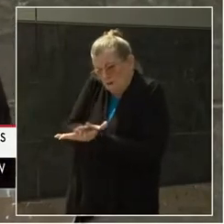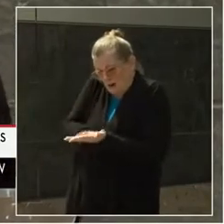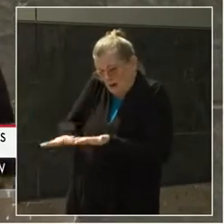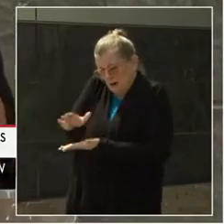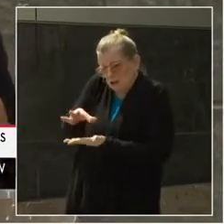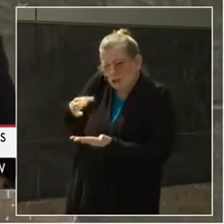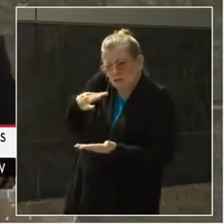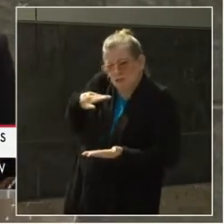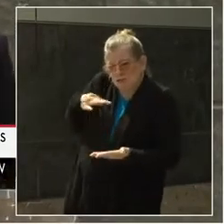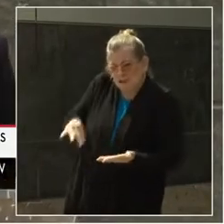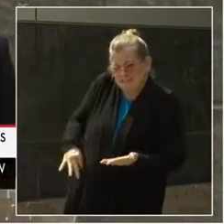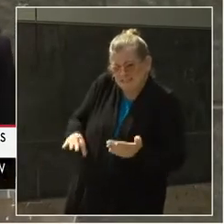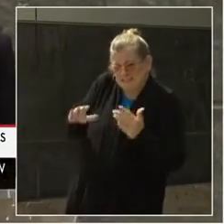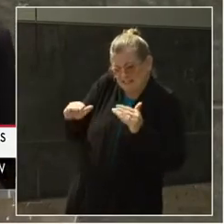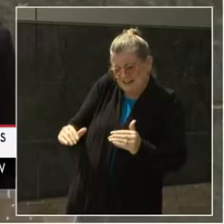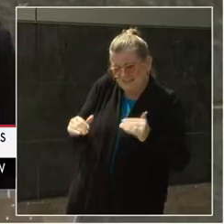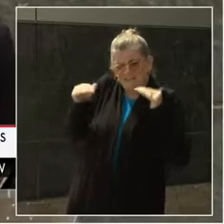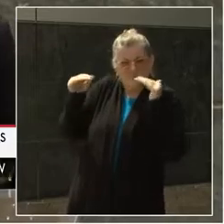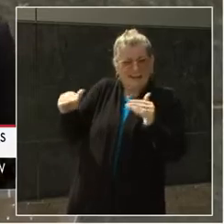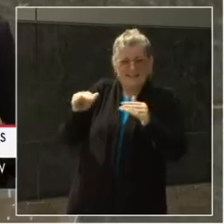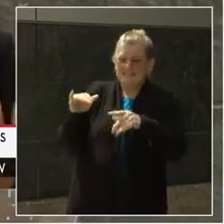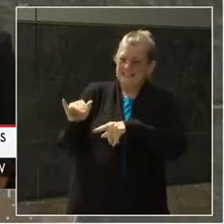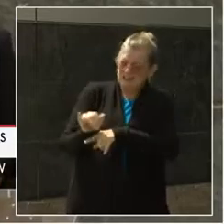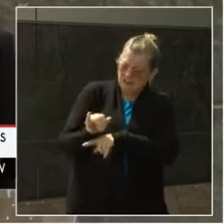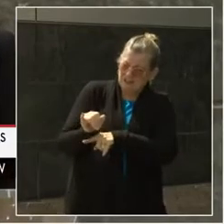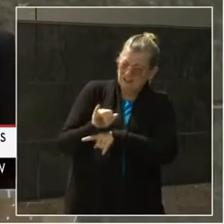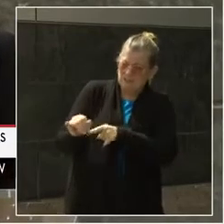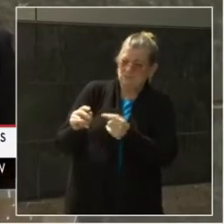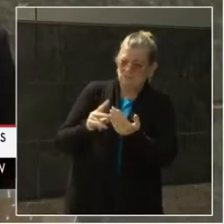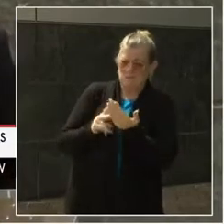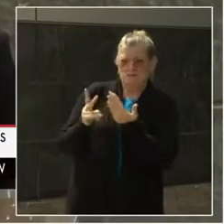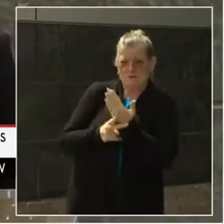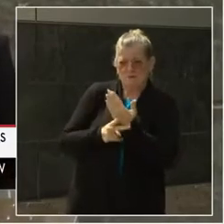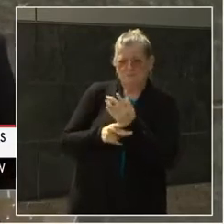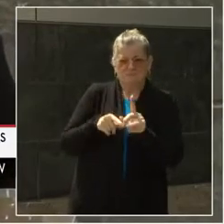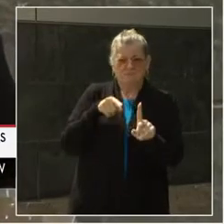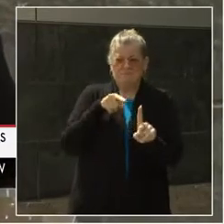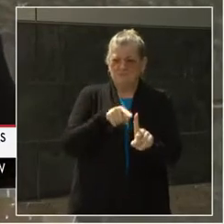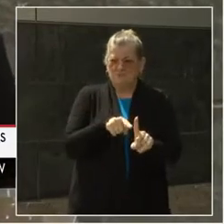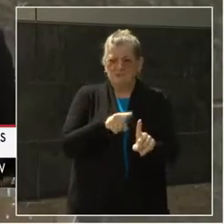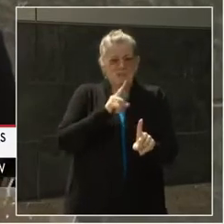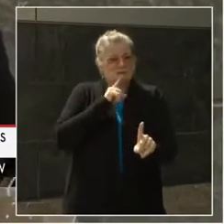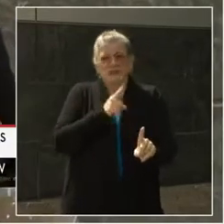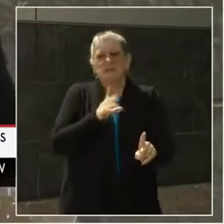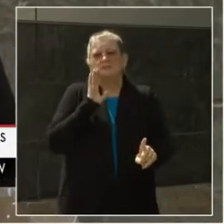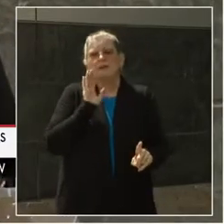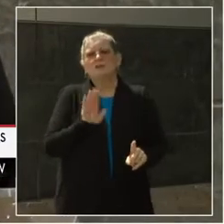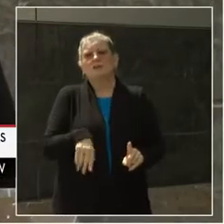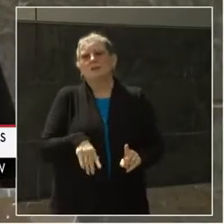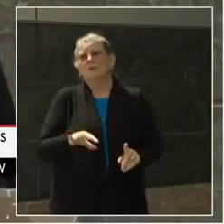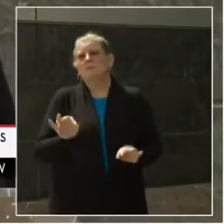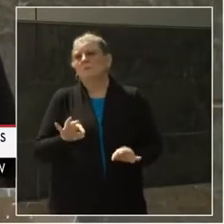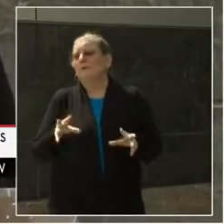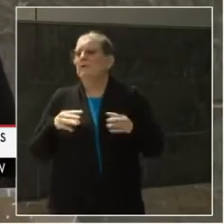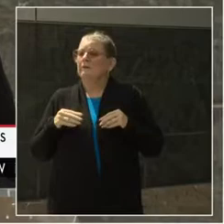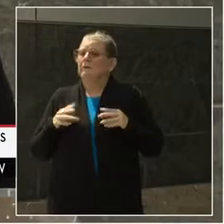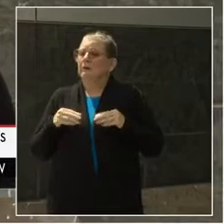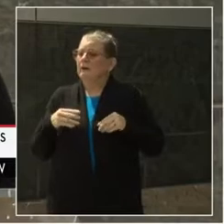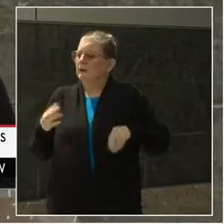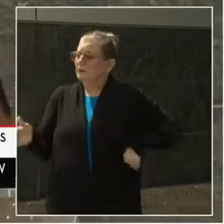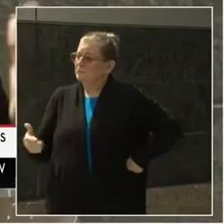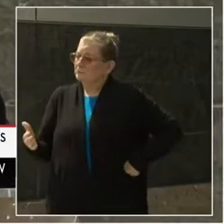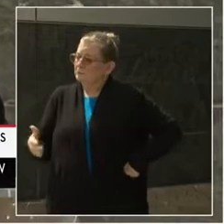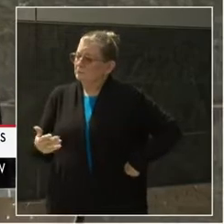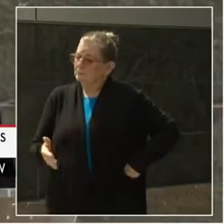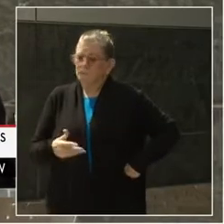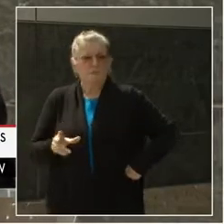internship program by design, and so we are being selective about the employers that we're partnering with, because it's critically